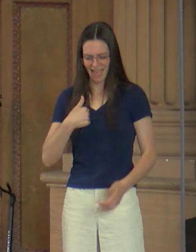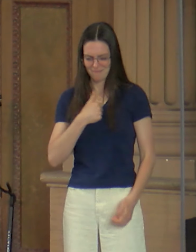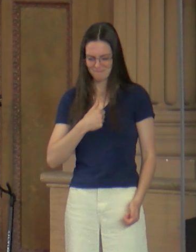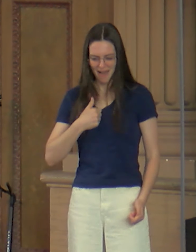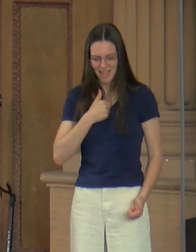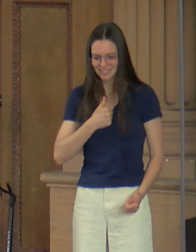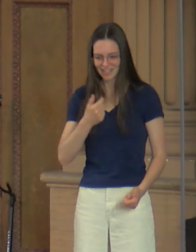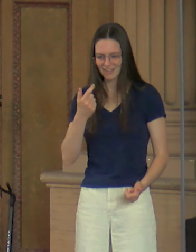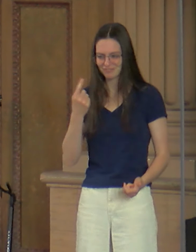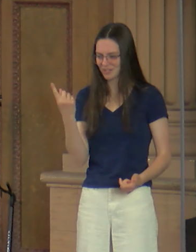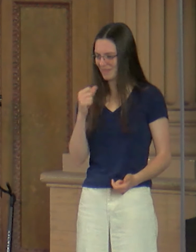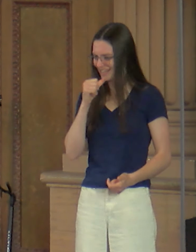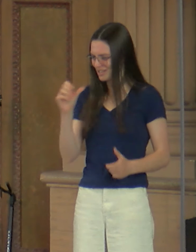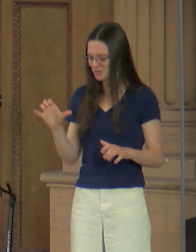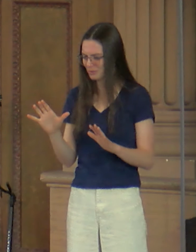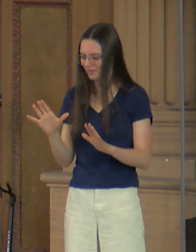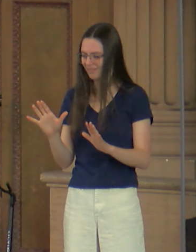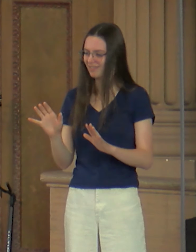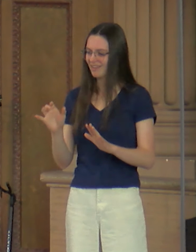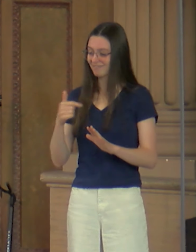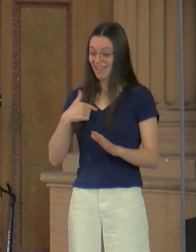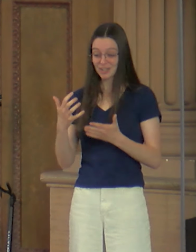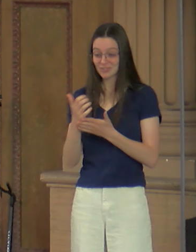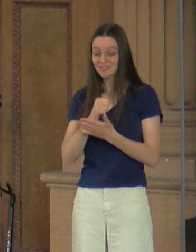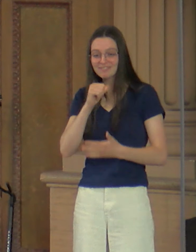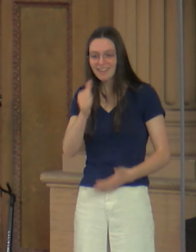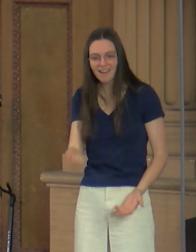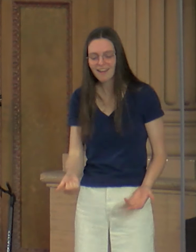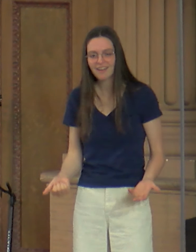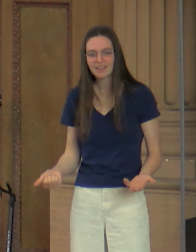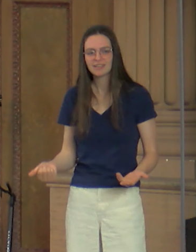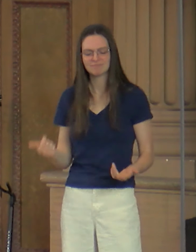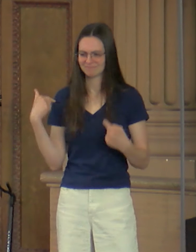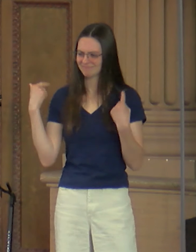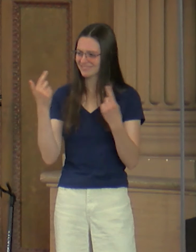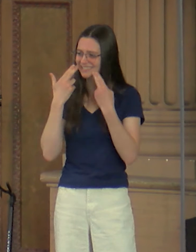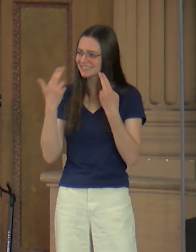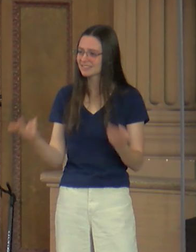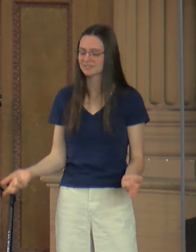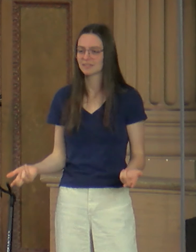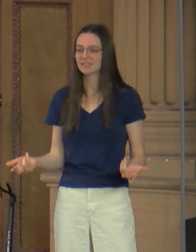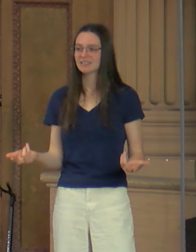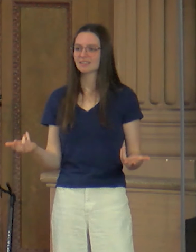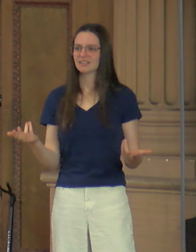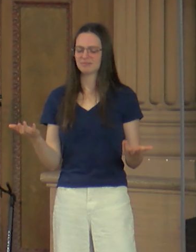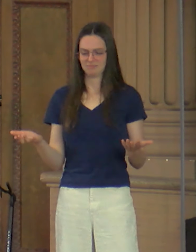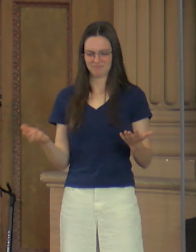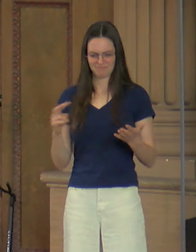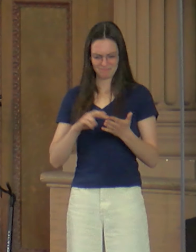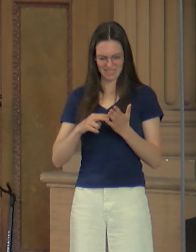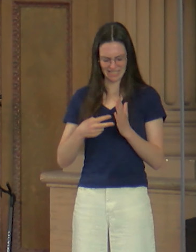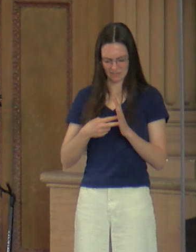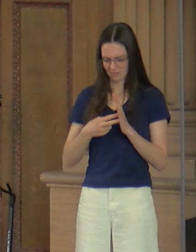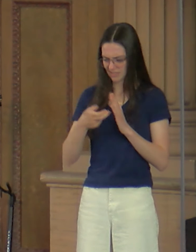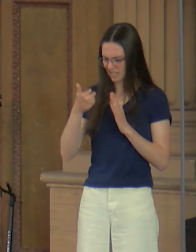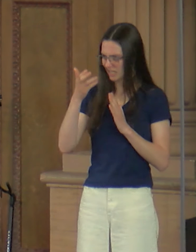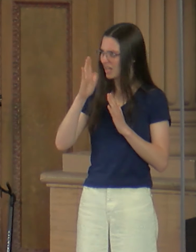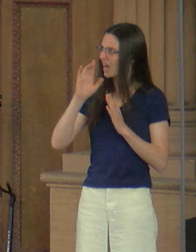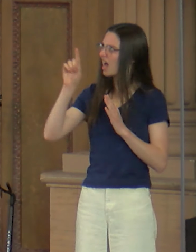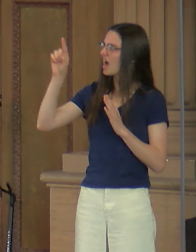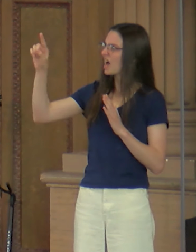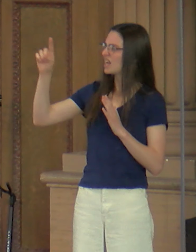do. He says, I don't deserve this. I have been innocent, and therefore, God must be unjust or